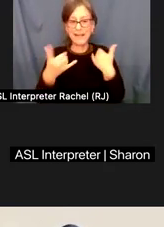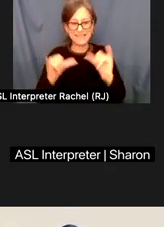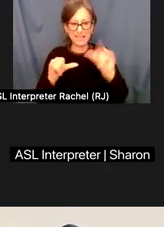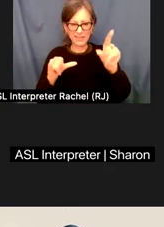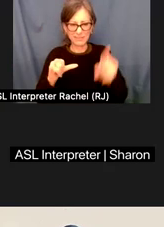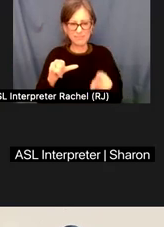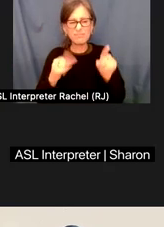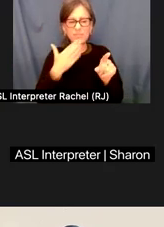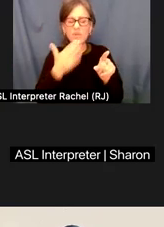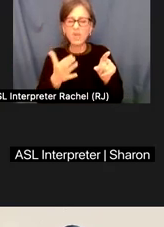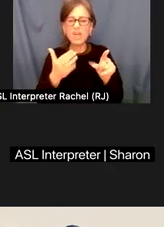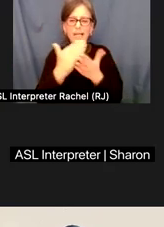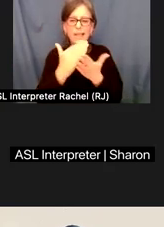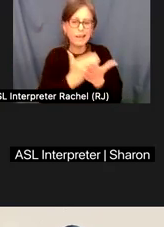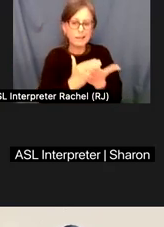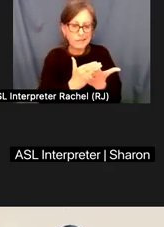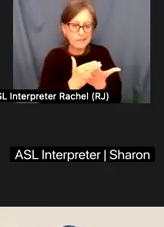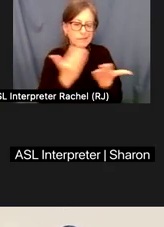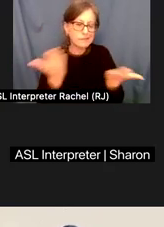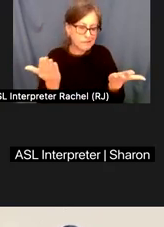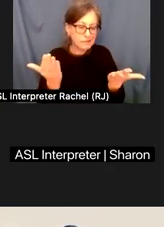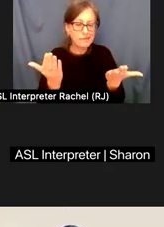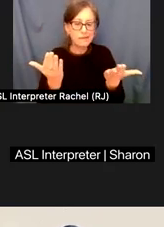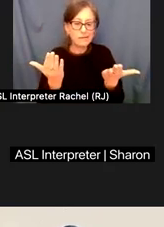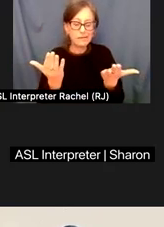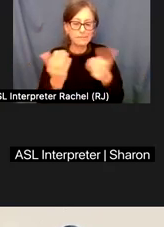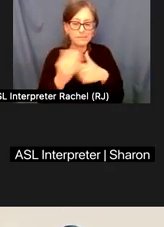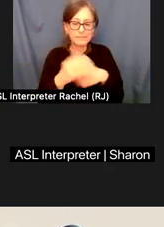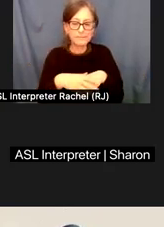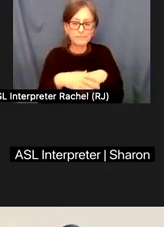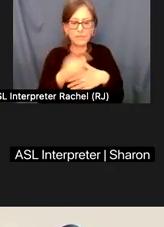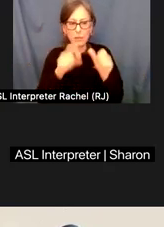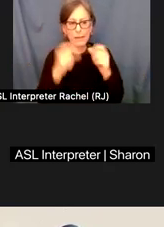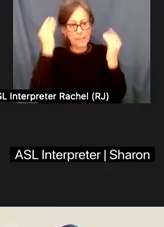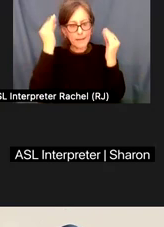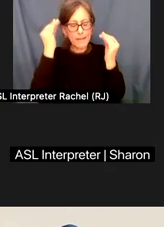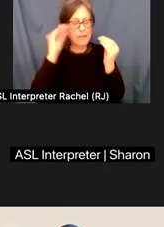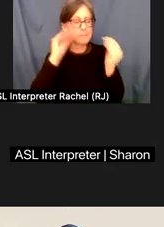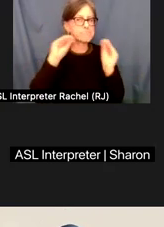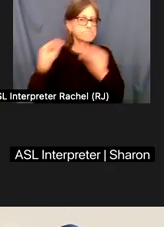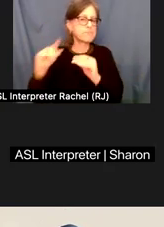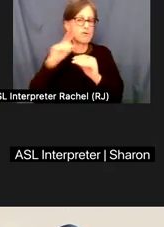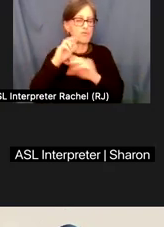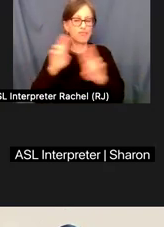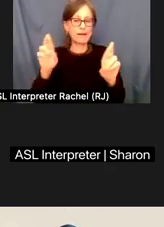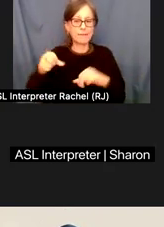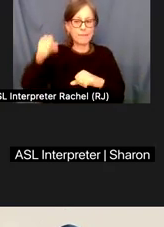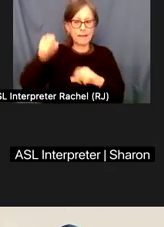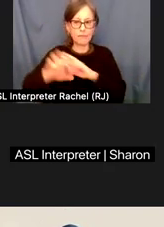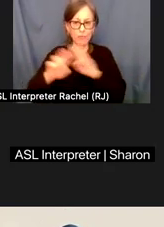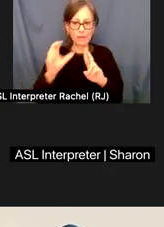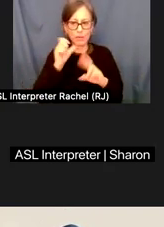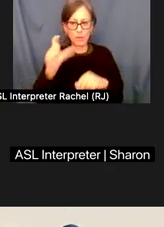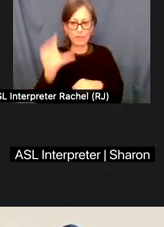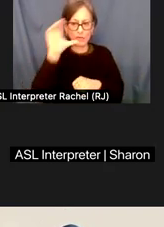is a pretty, good list of things that you're probably going to want to think about putting in your go bag, so that you're not looking for these